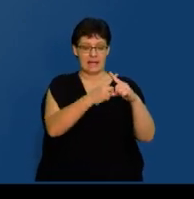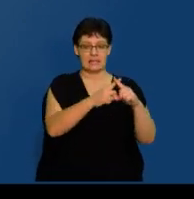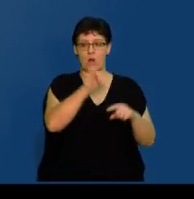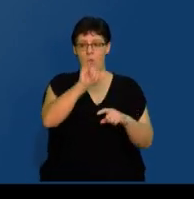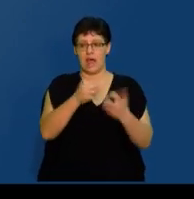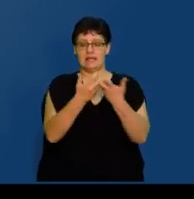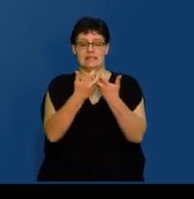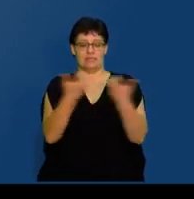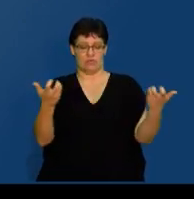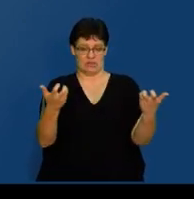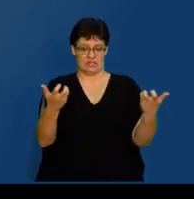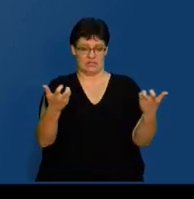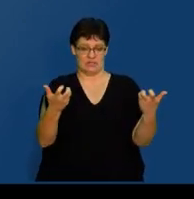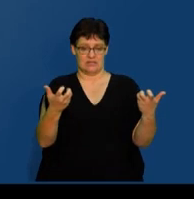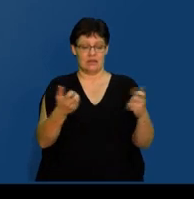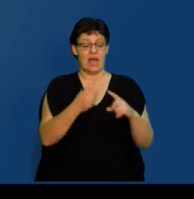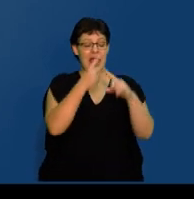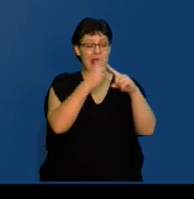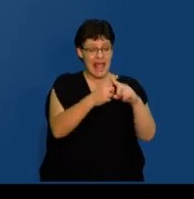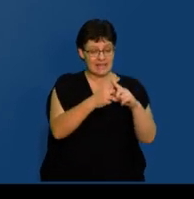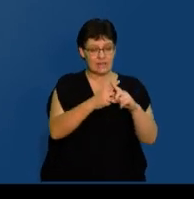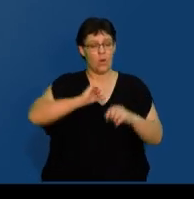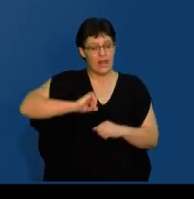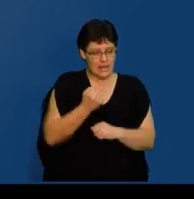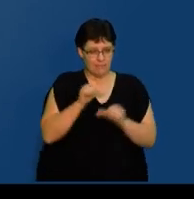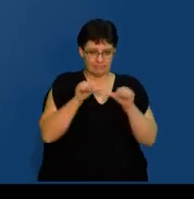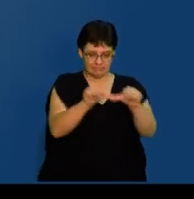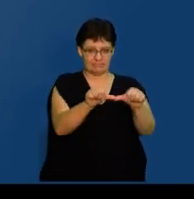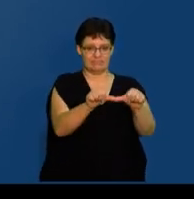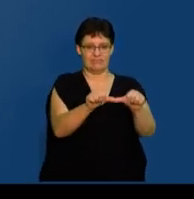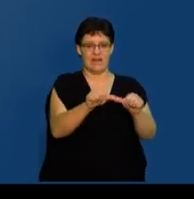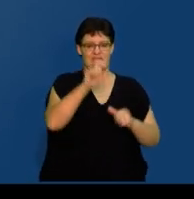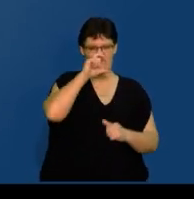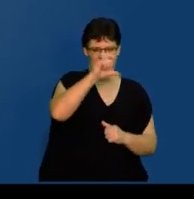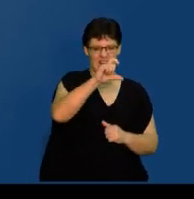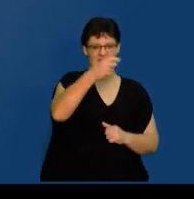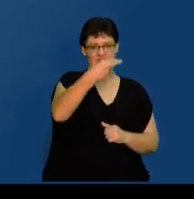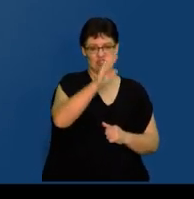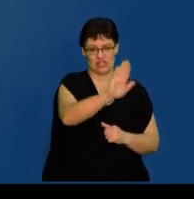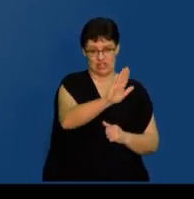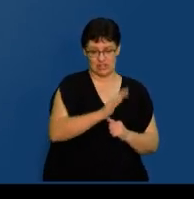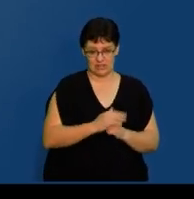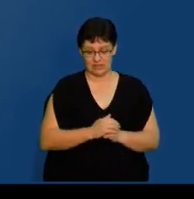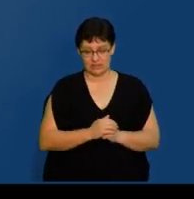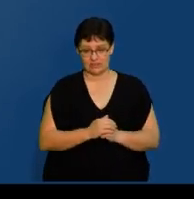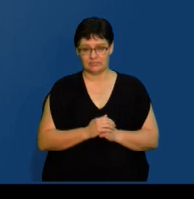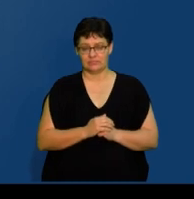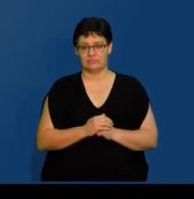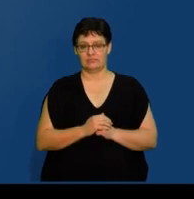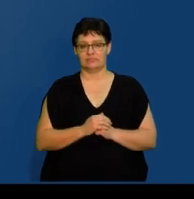Ys, and along with the X, so do we keep the allele for the condition, and in this case, the dominant